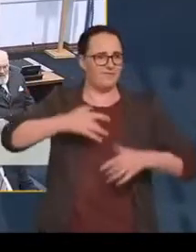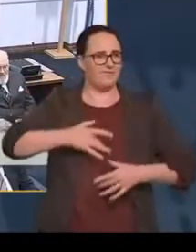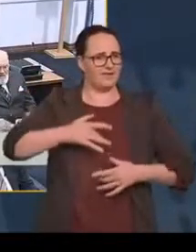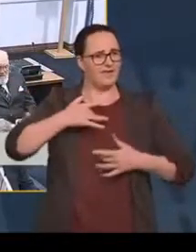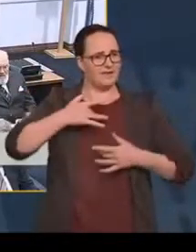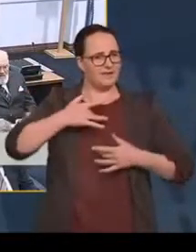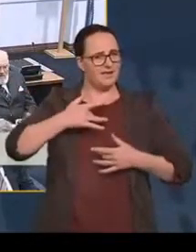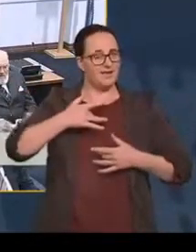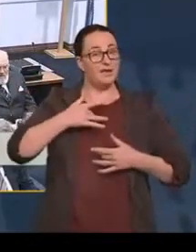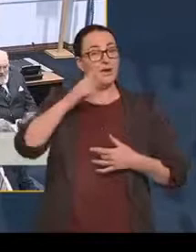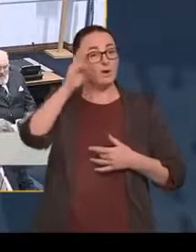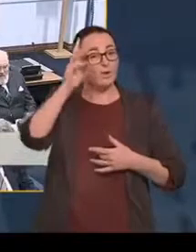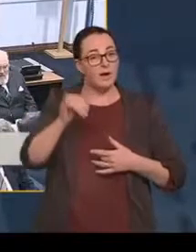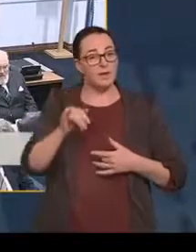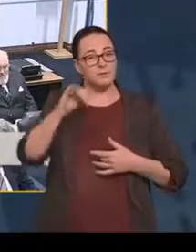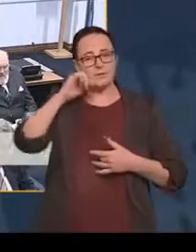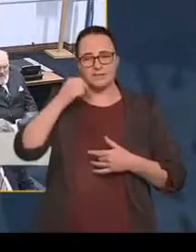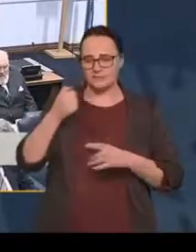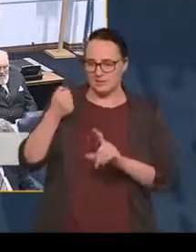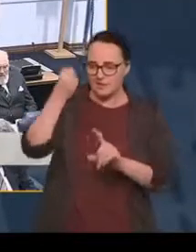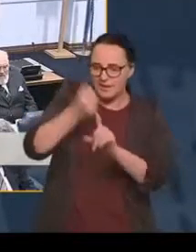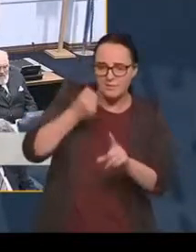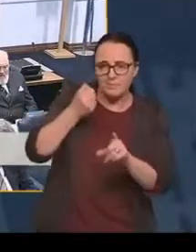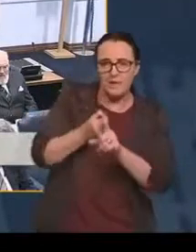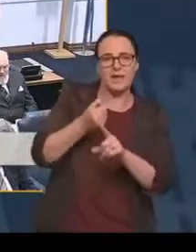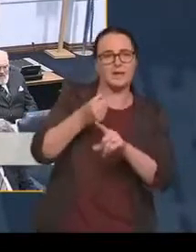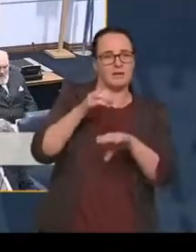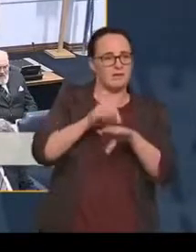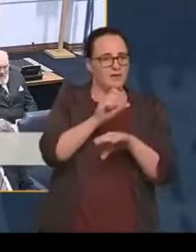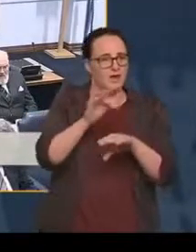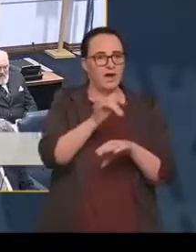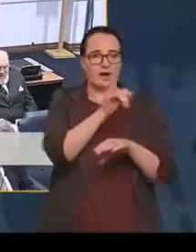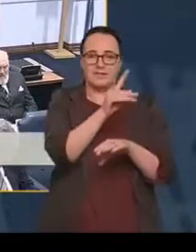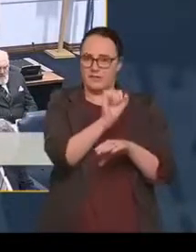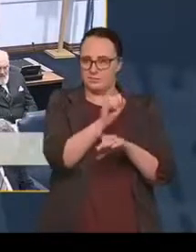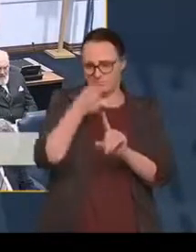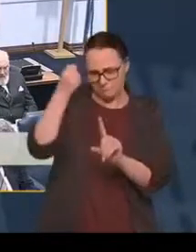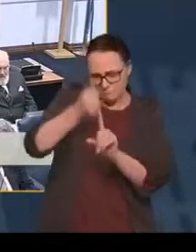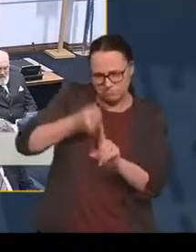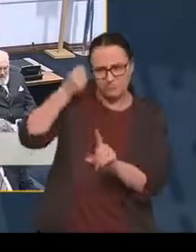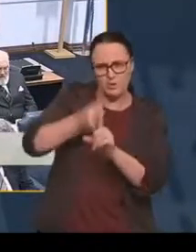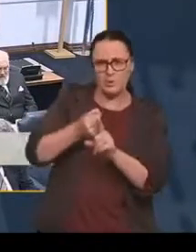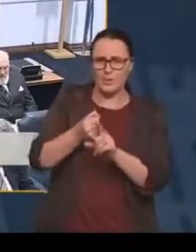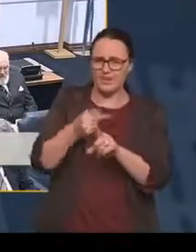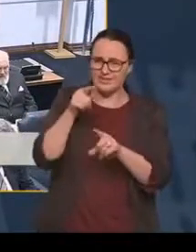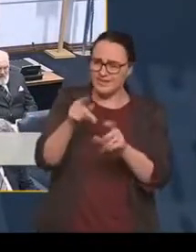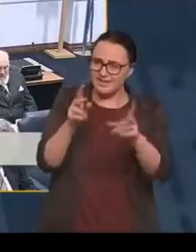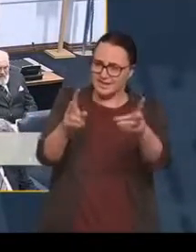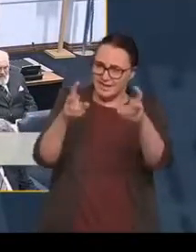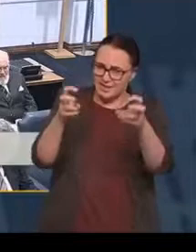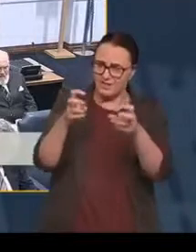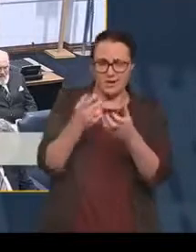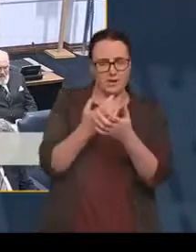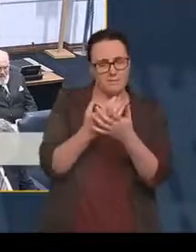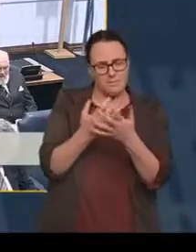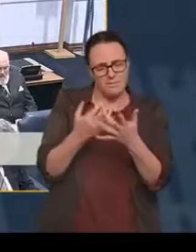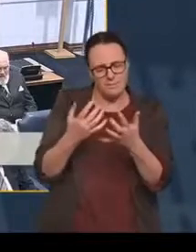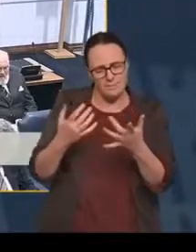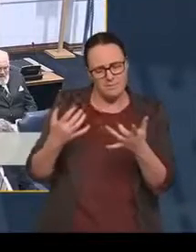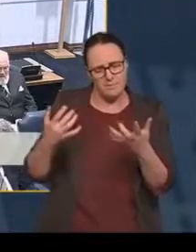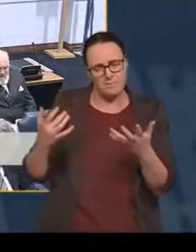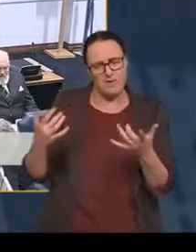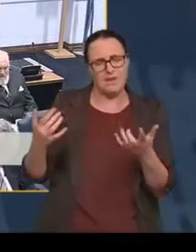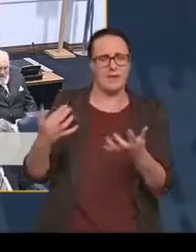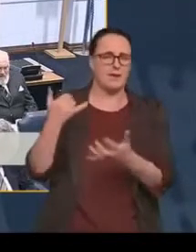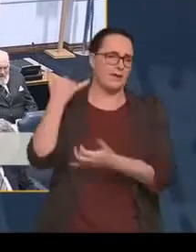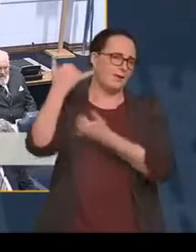and there's a little bit of magic in the air because of the campaigning zeal of the Irish Deaf Society, who have pursued this issue for quite a